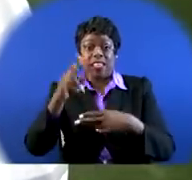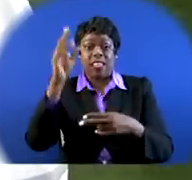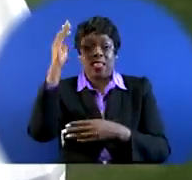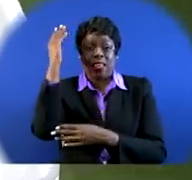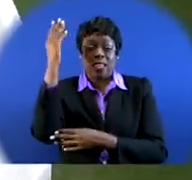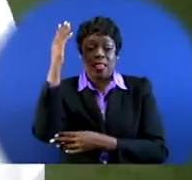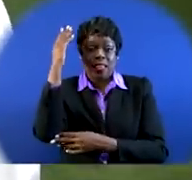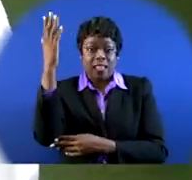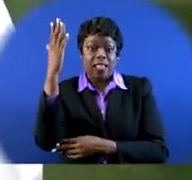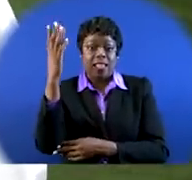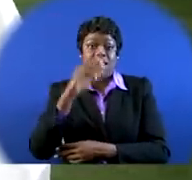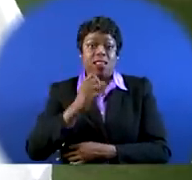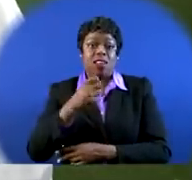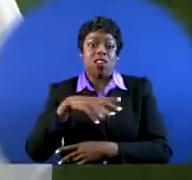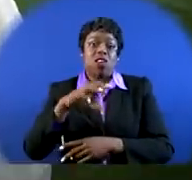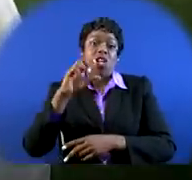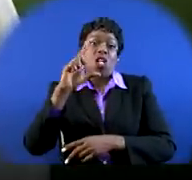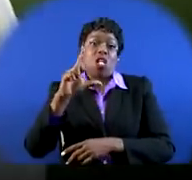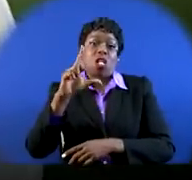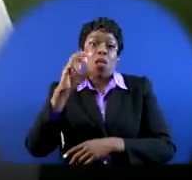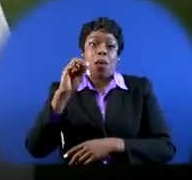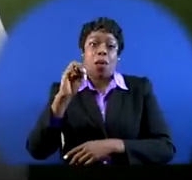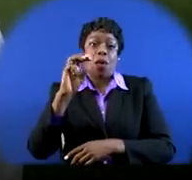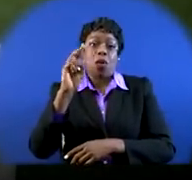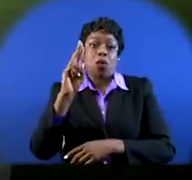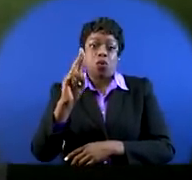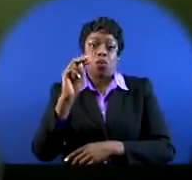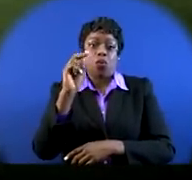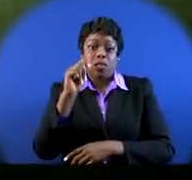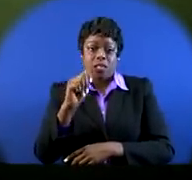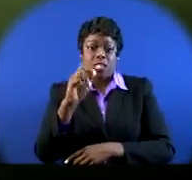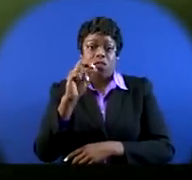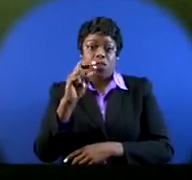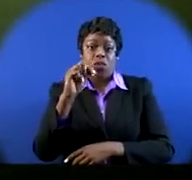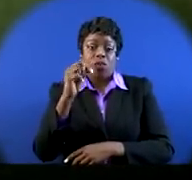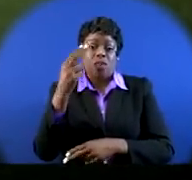brother Christopher Sean Mouton, in the name of the Father and of the